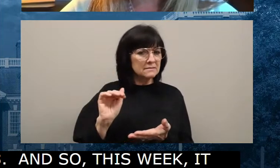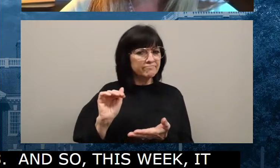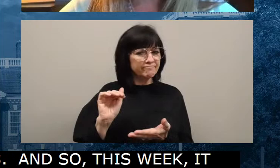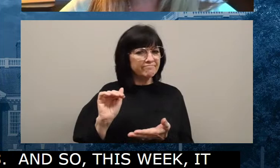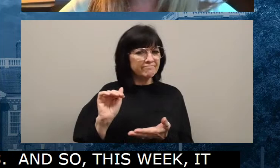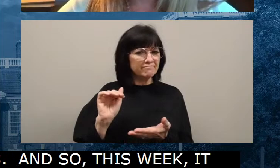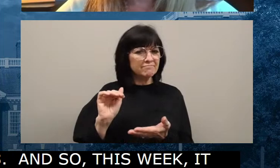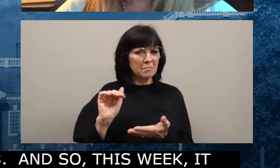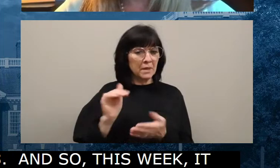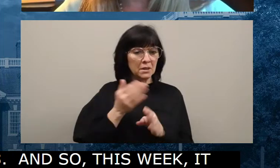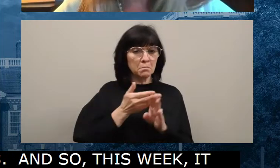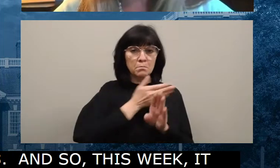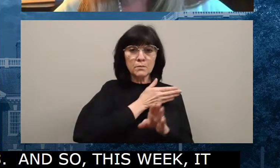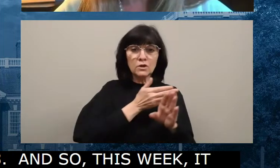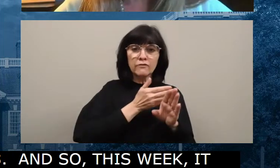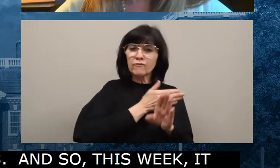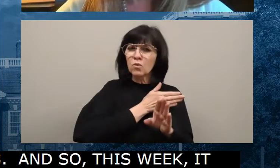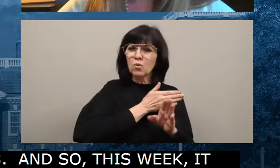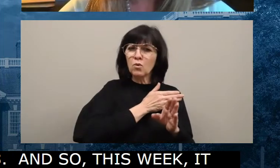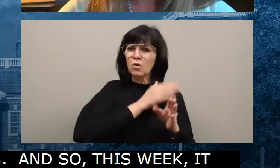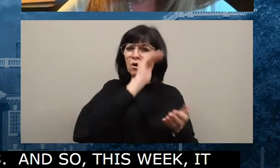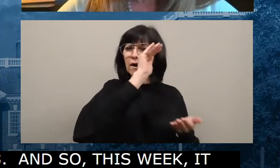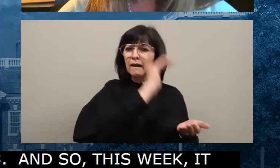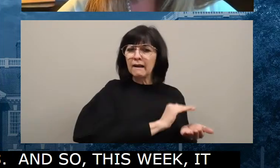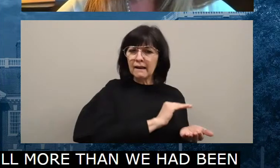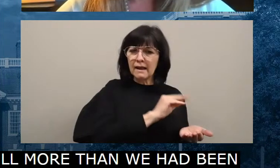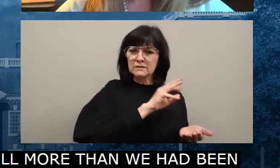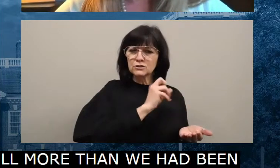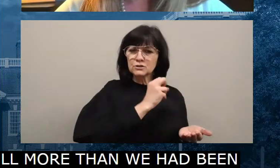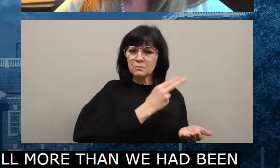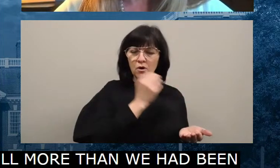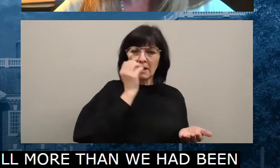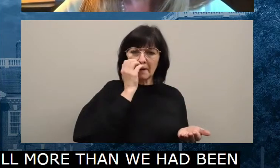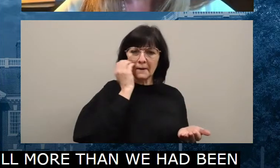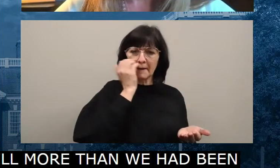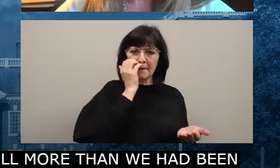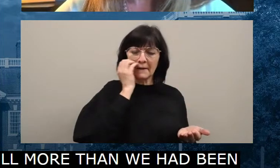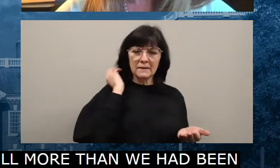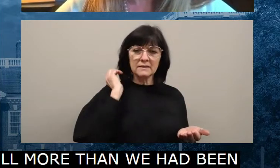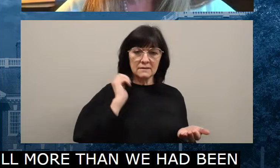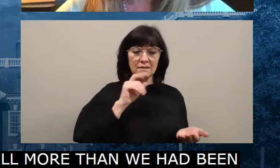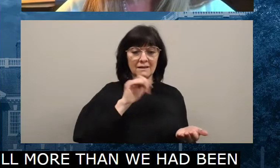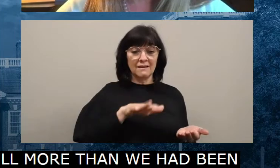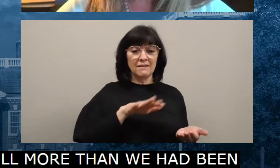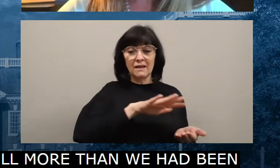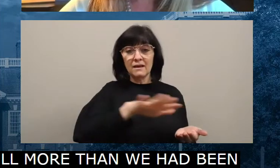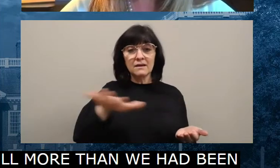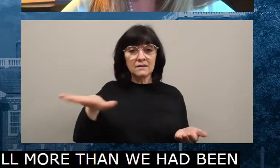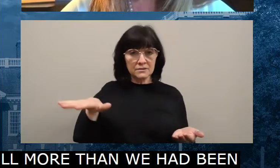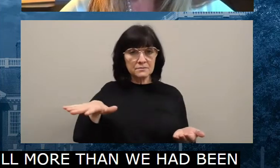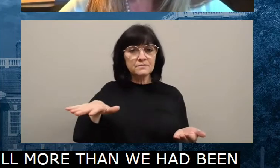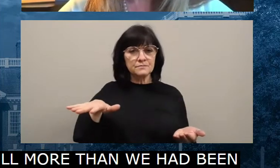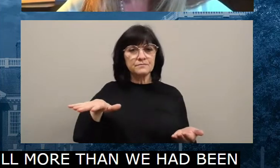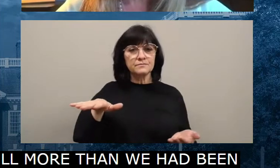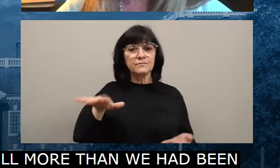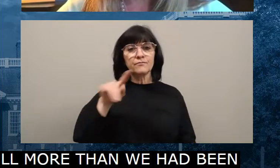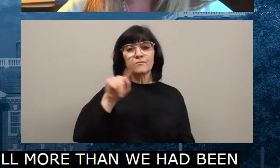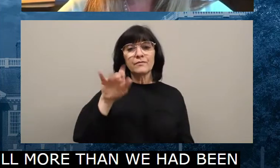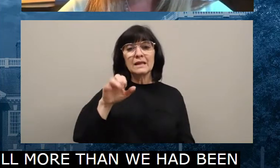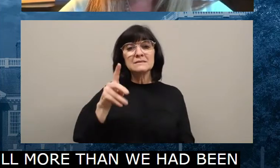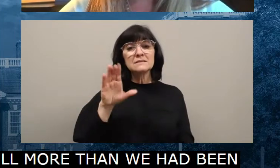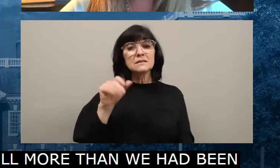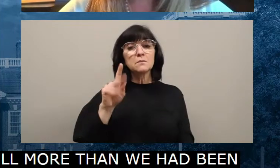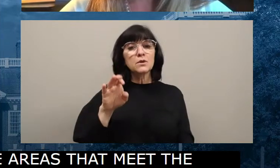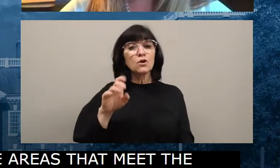been seeing through most of March. The areas that meet the criteria, the zip codes that meet the criteria,